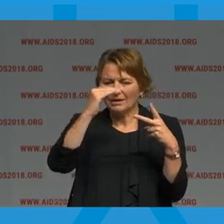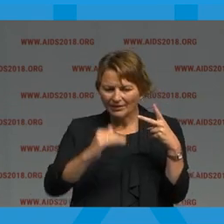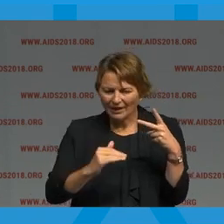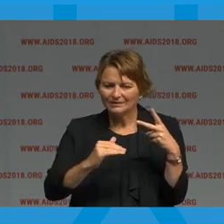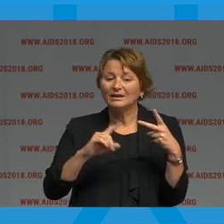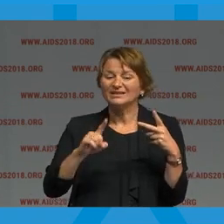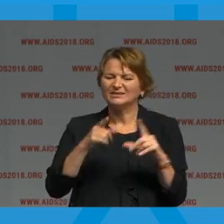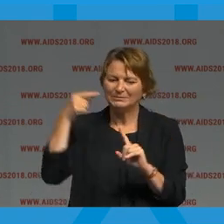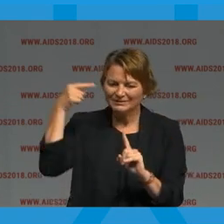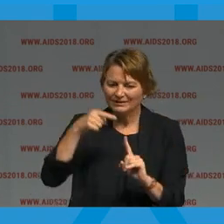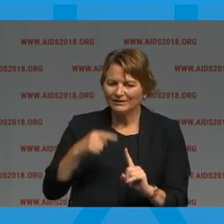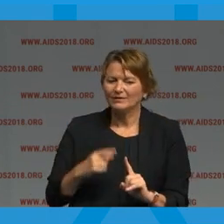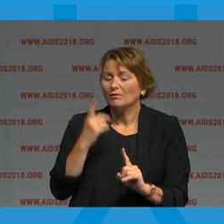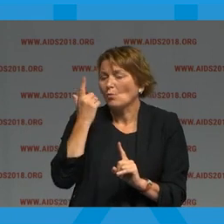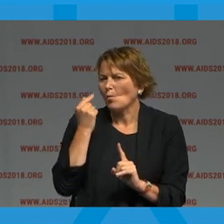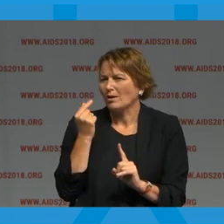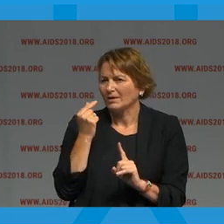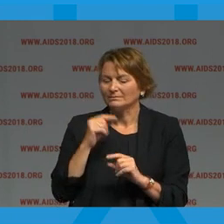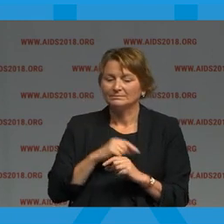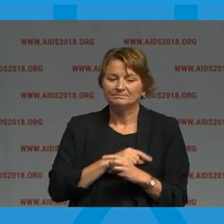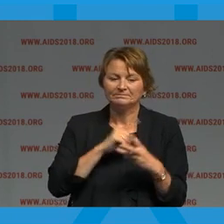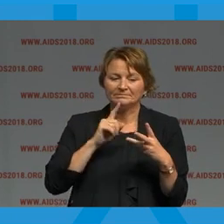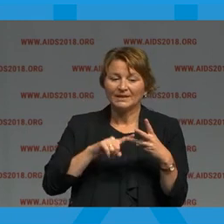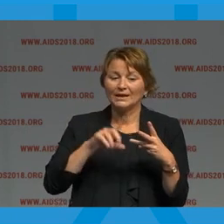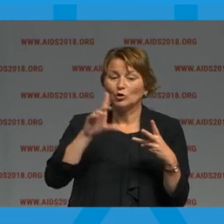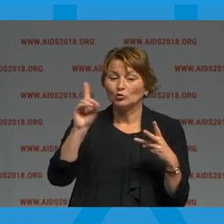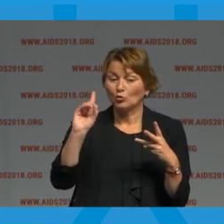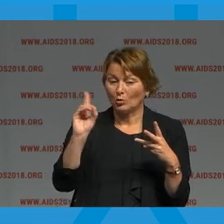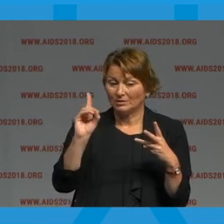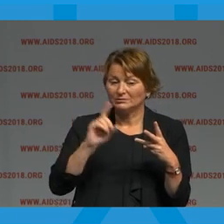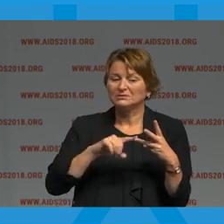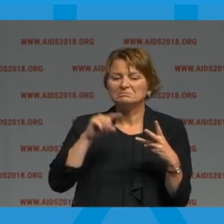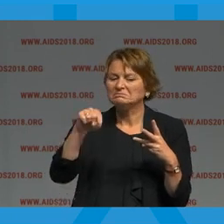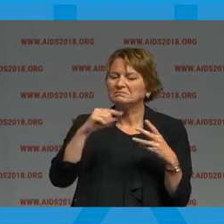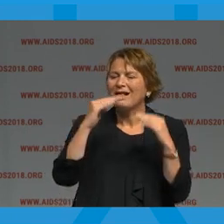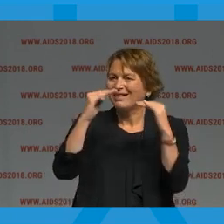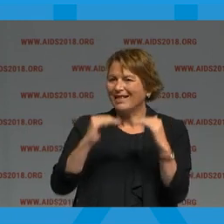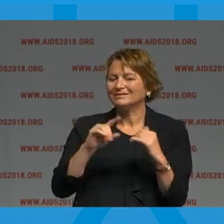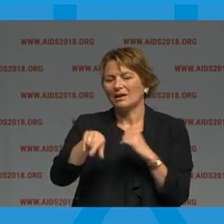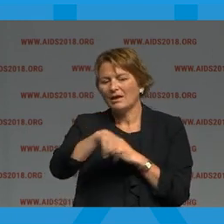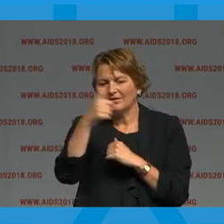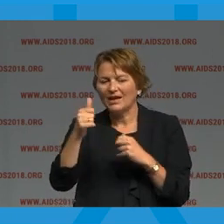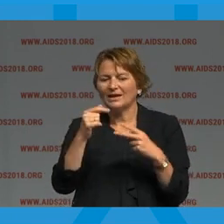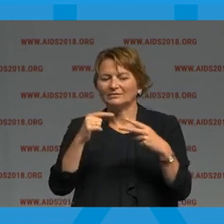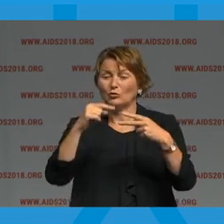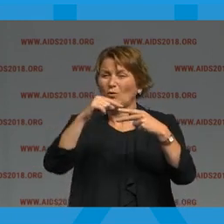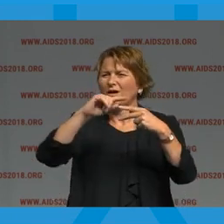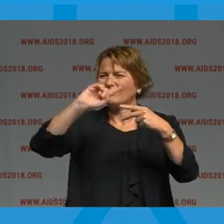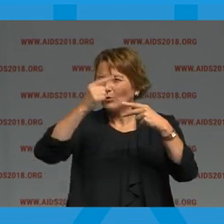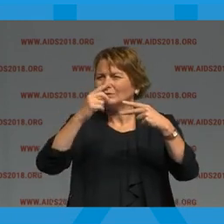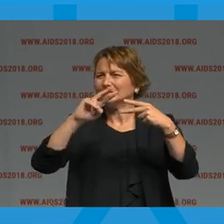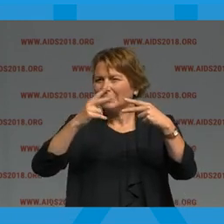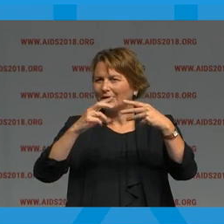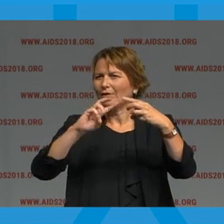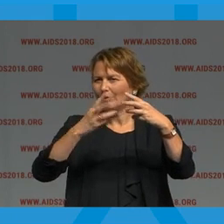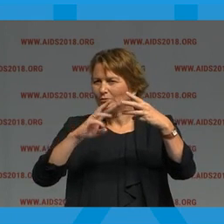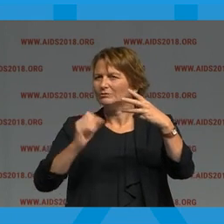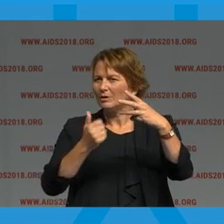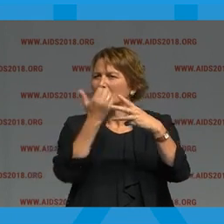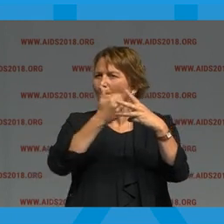women. Dolutegravir has been shown to be non-inferior to raltegravir and superior to efavirenz, darunavir-ritonavir,